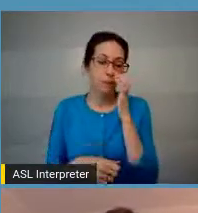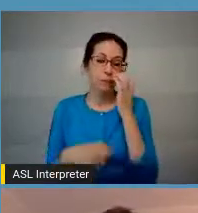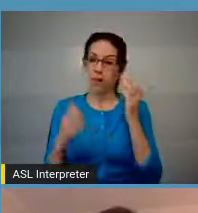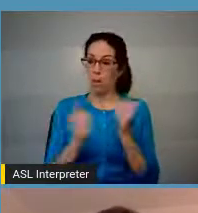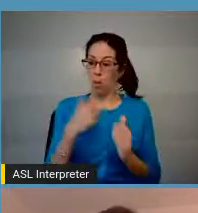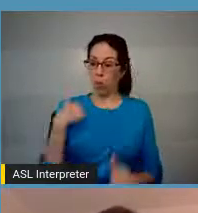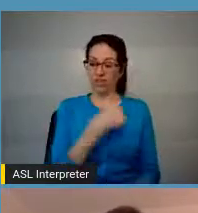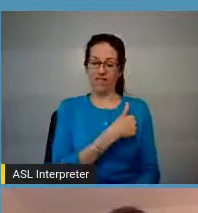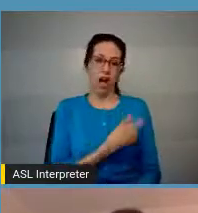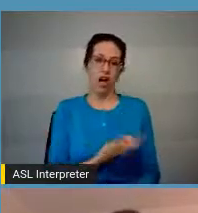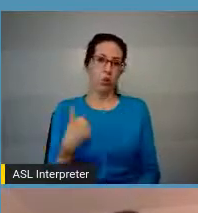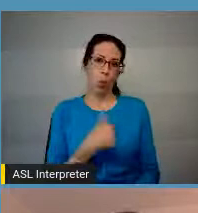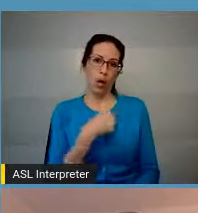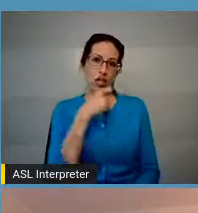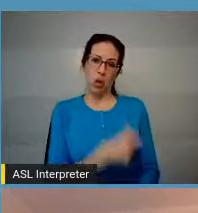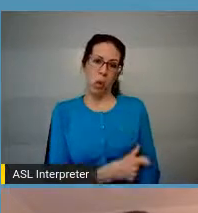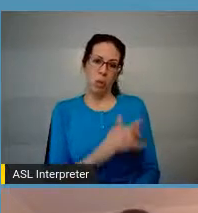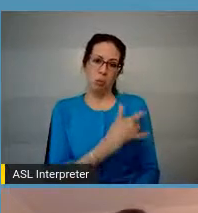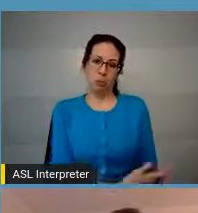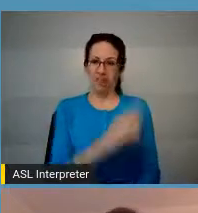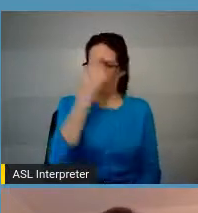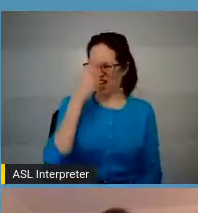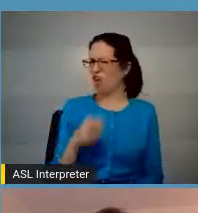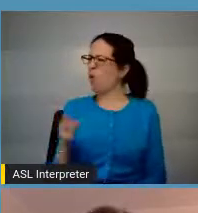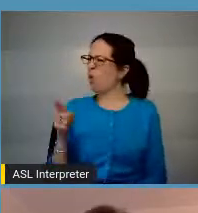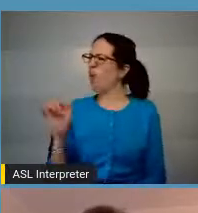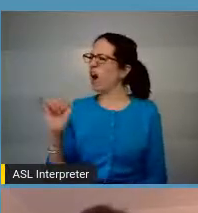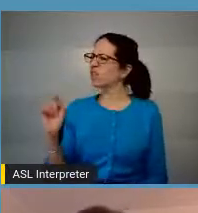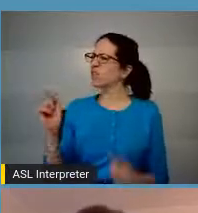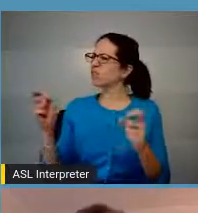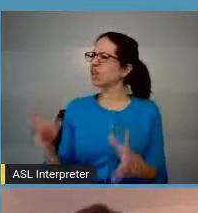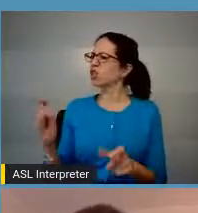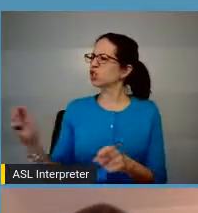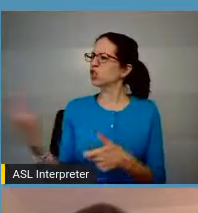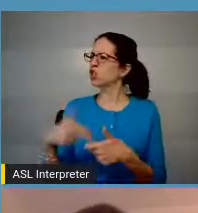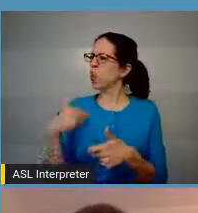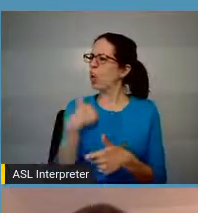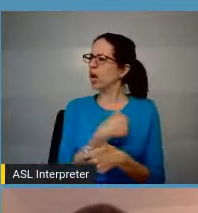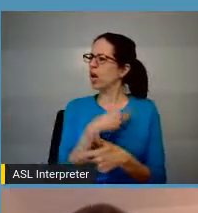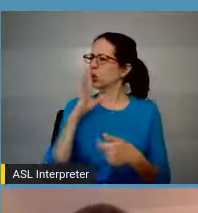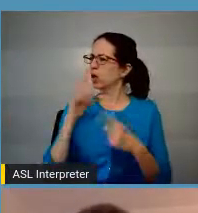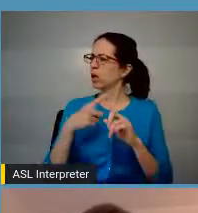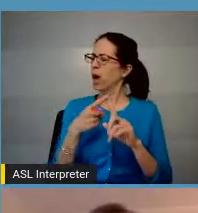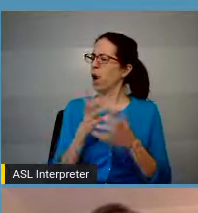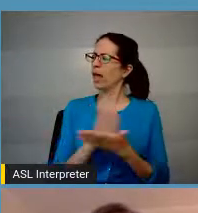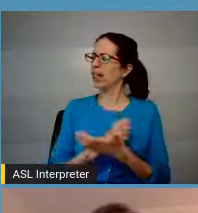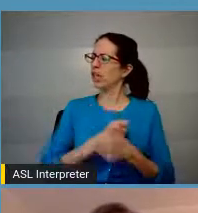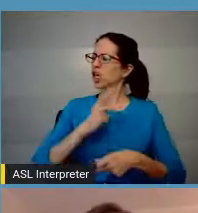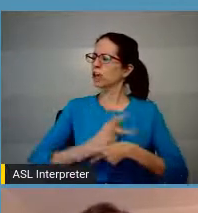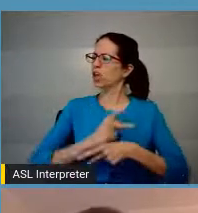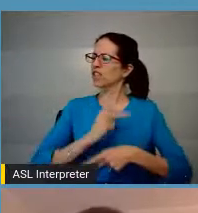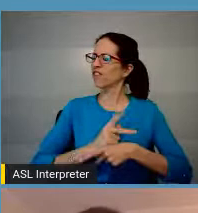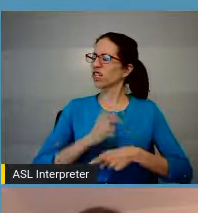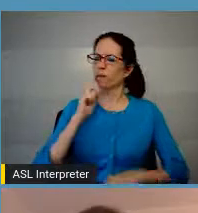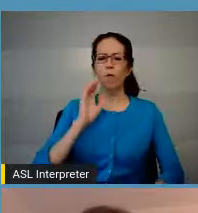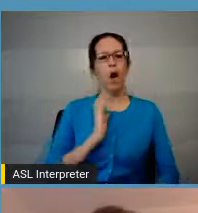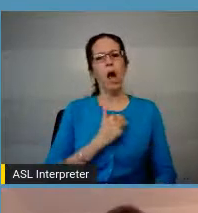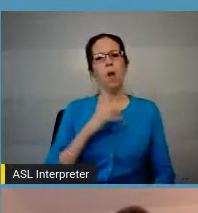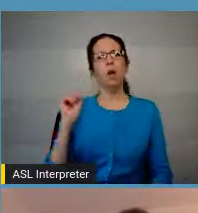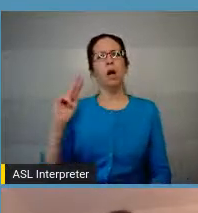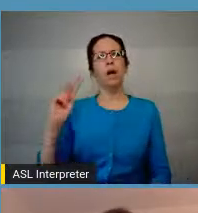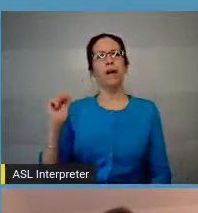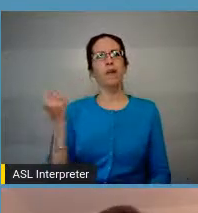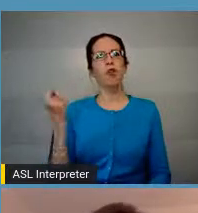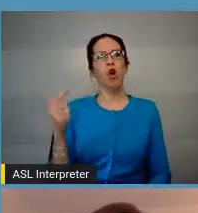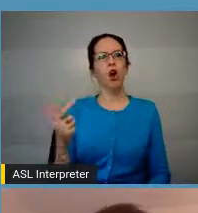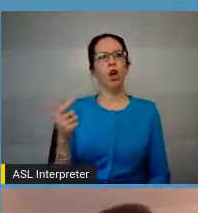think, I'm going to ask the IT manager to join us to talk about collections preservation for our analog collections. That